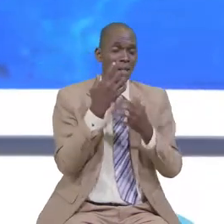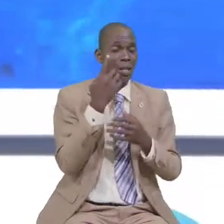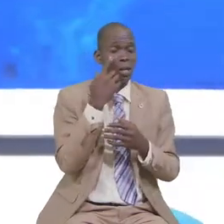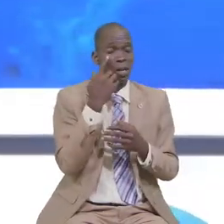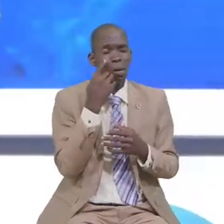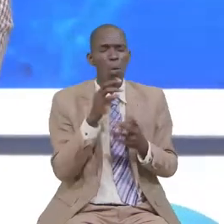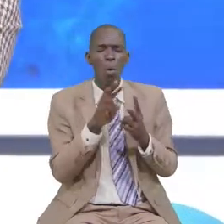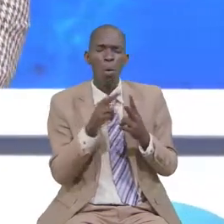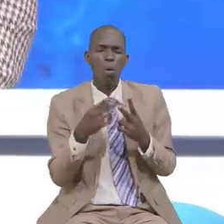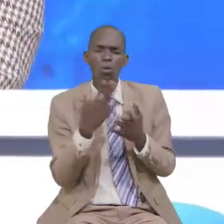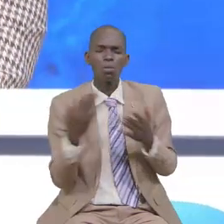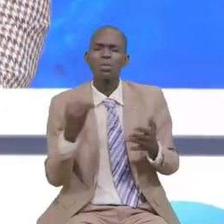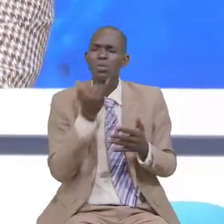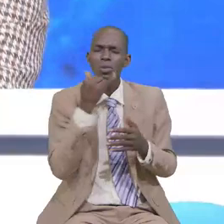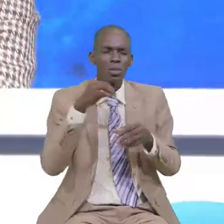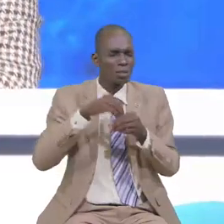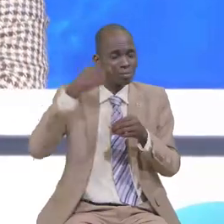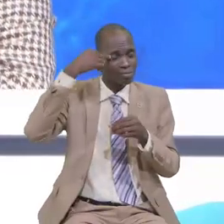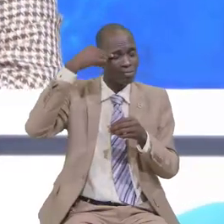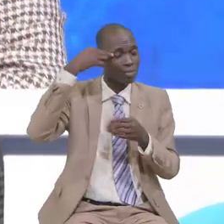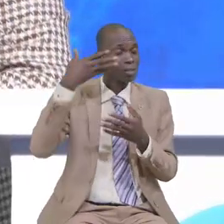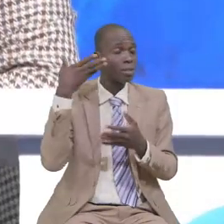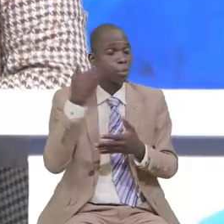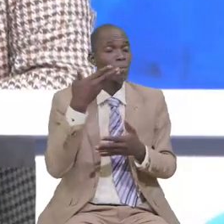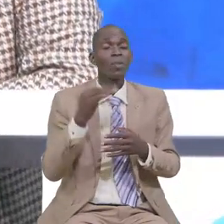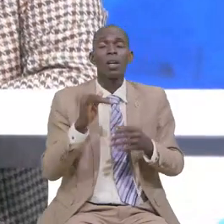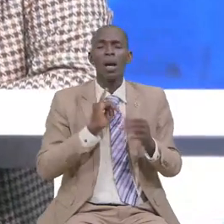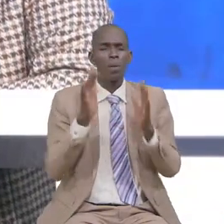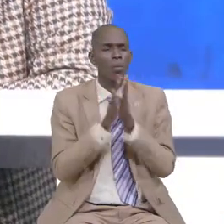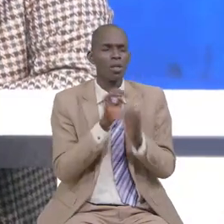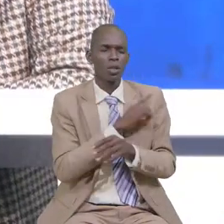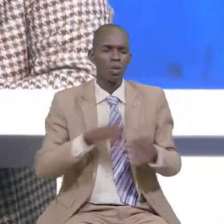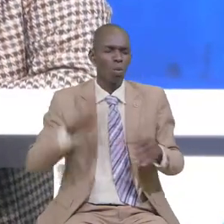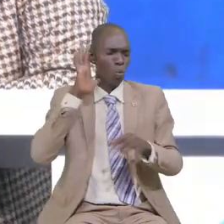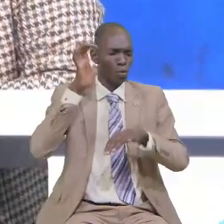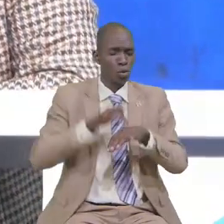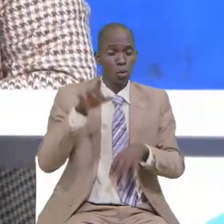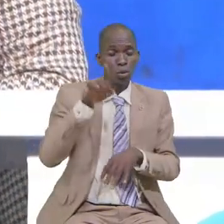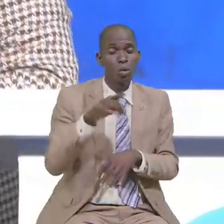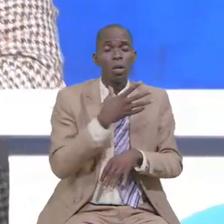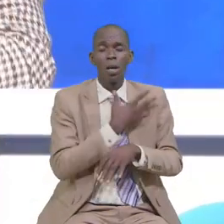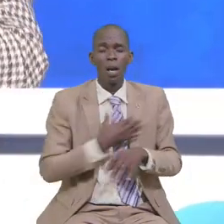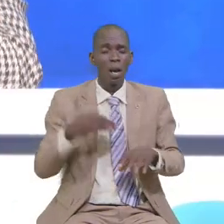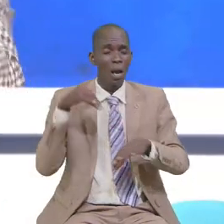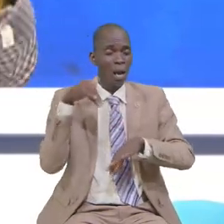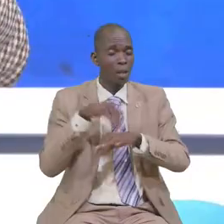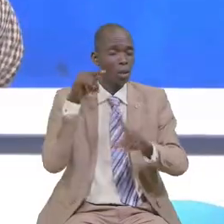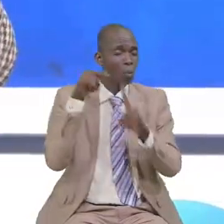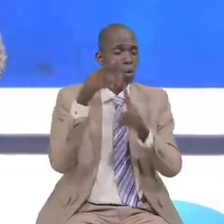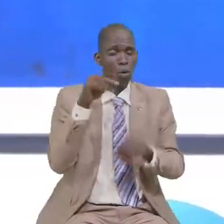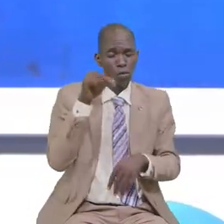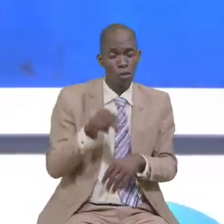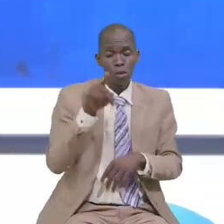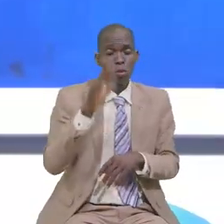wrong with your retina back there, I pray the Lord will touch you at the point of need. You open